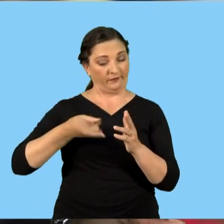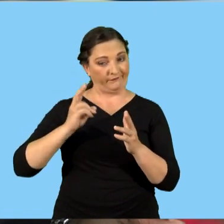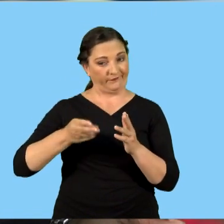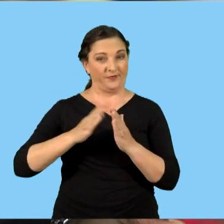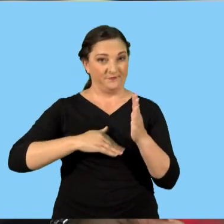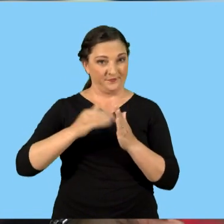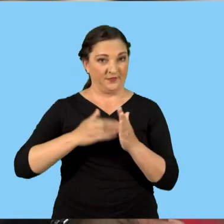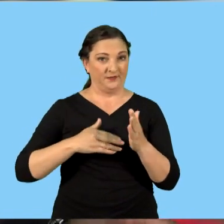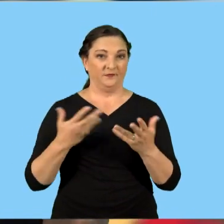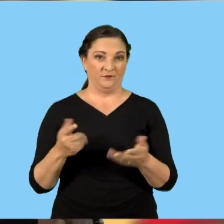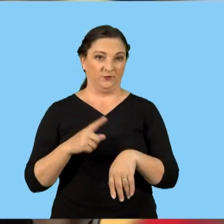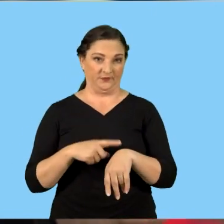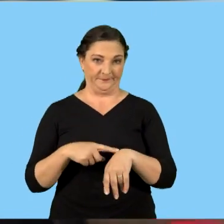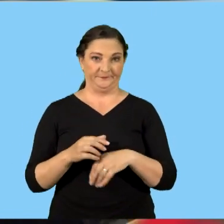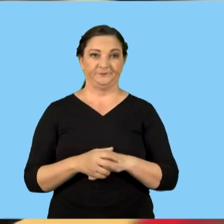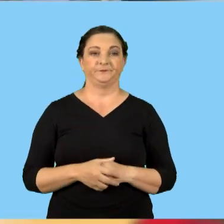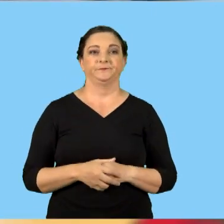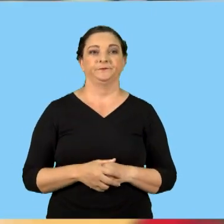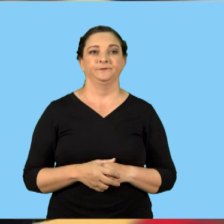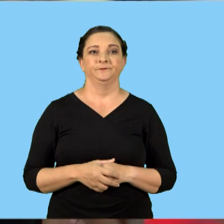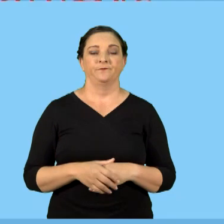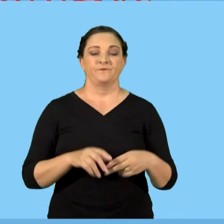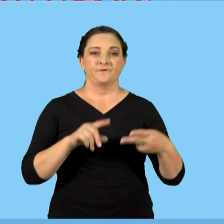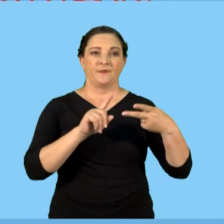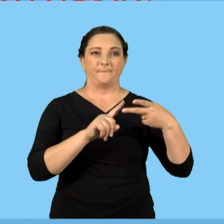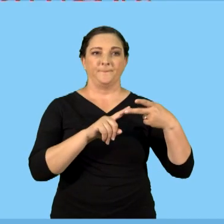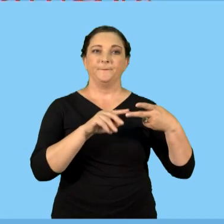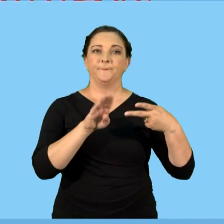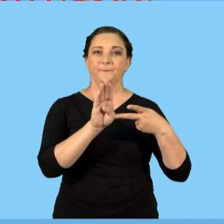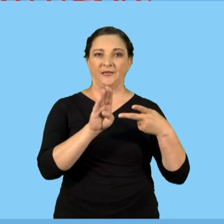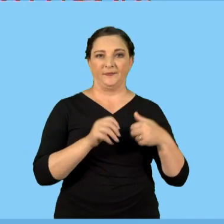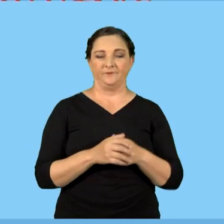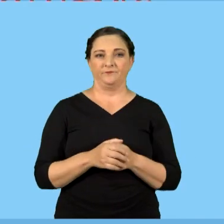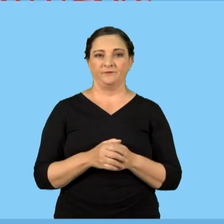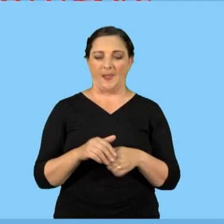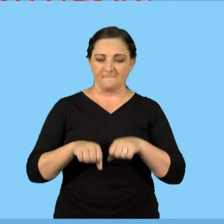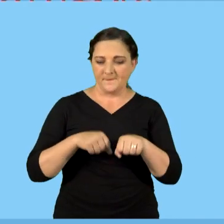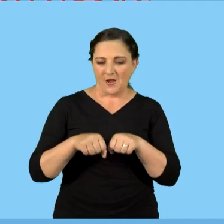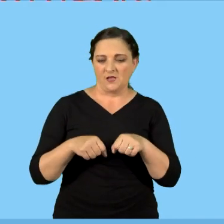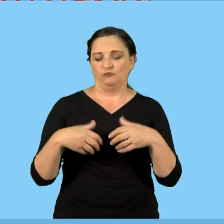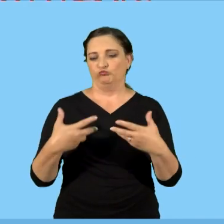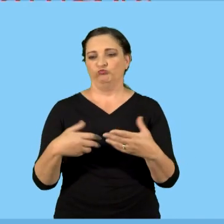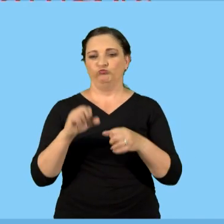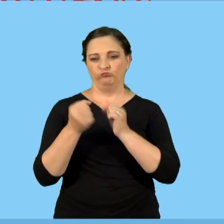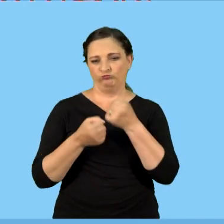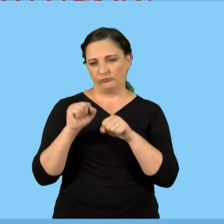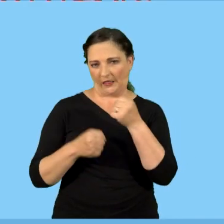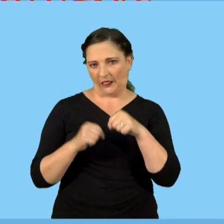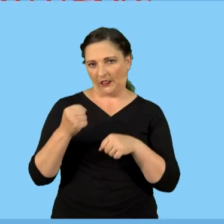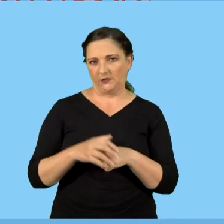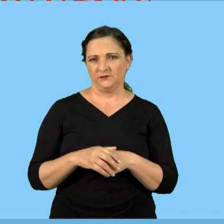on painting over and over again after a certain period of time. So B, we have gear components of a bike.